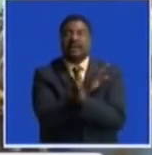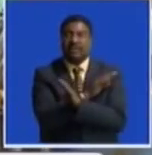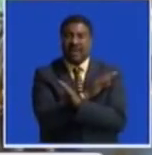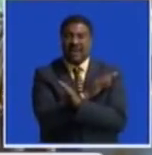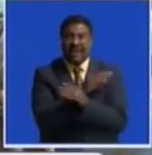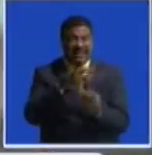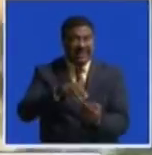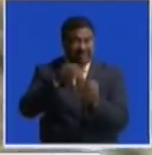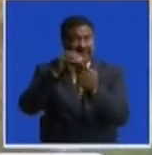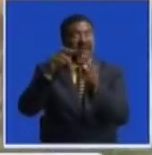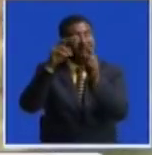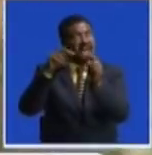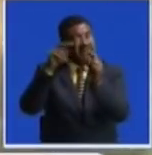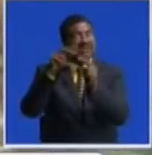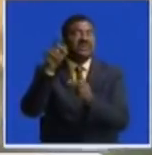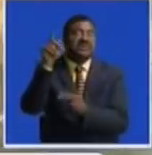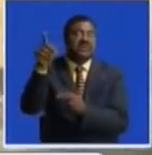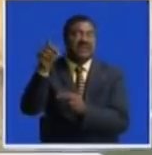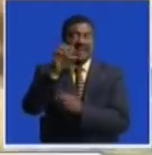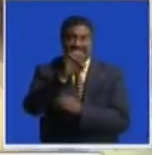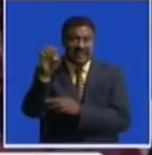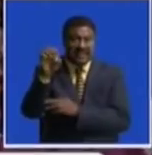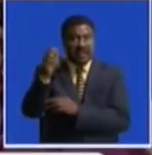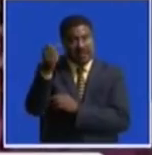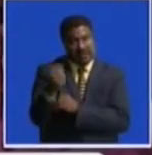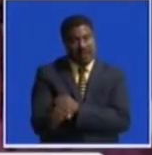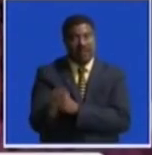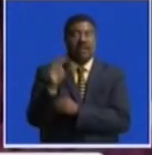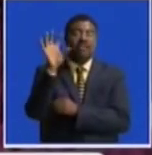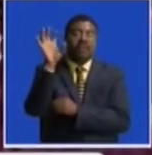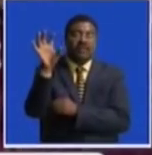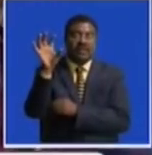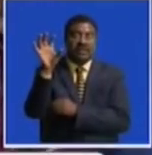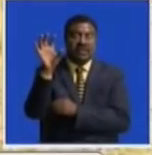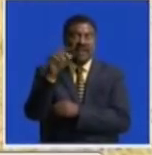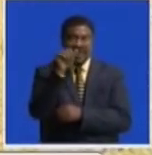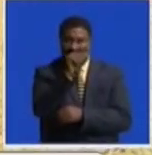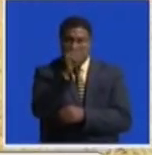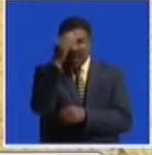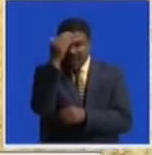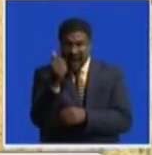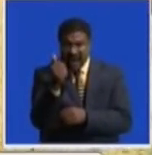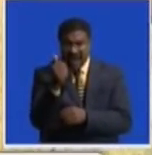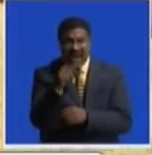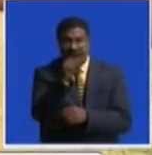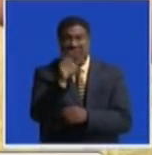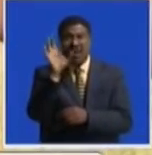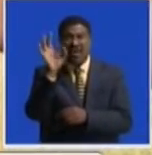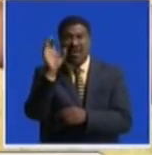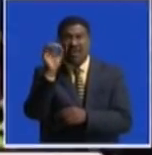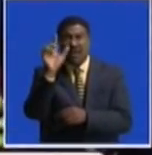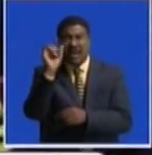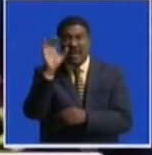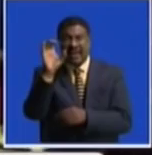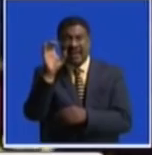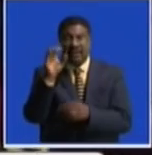the rural areas of eastern and southern provinces. These conditions are due to lack of folic acid in pregnant